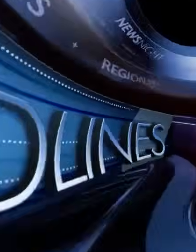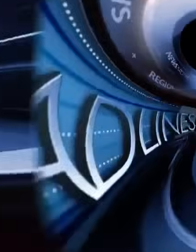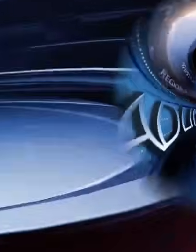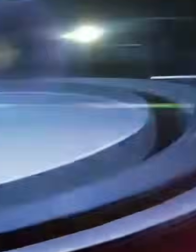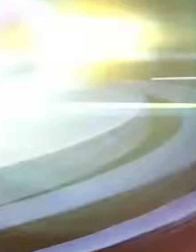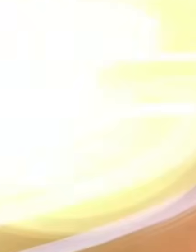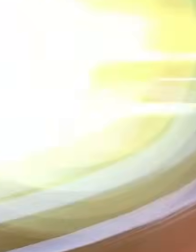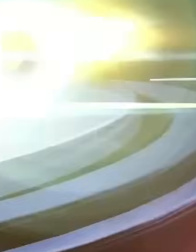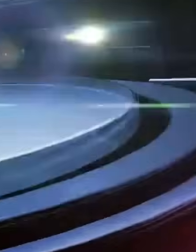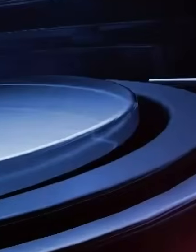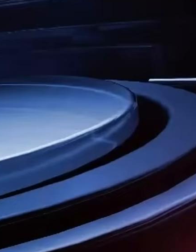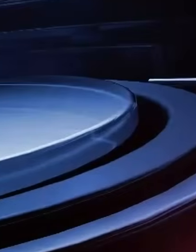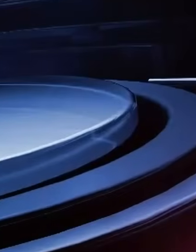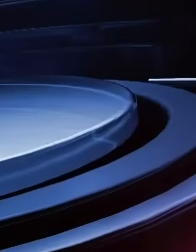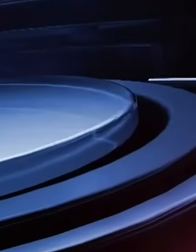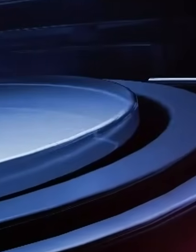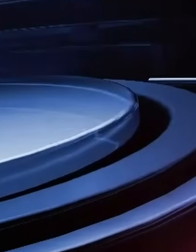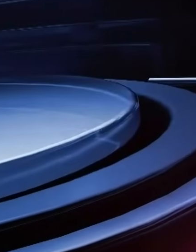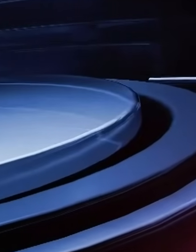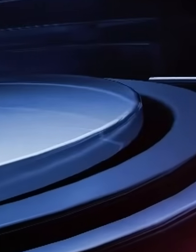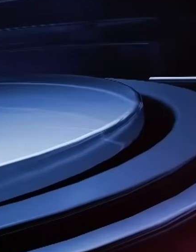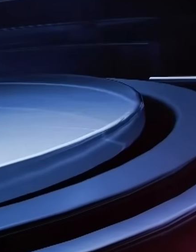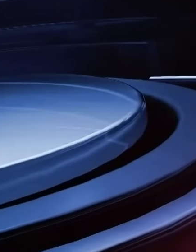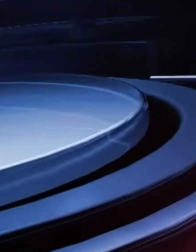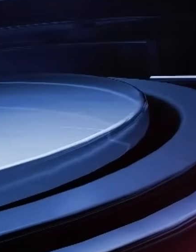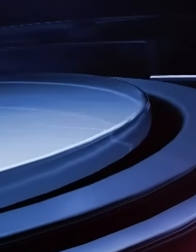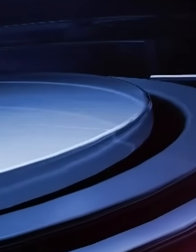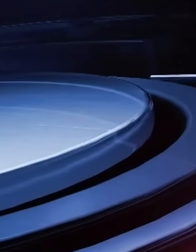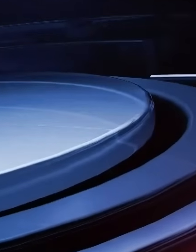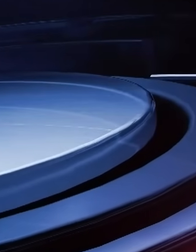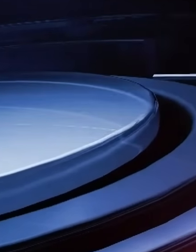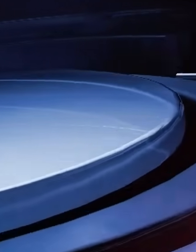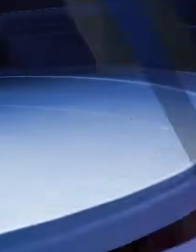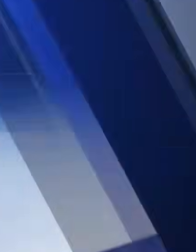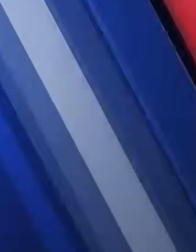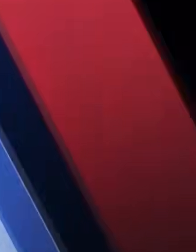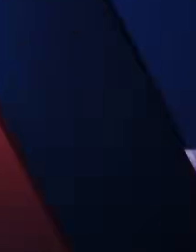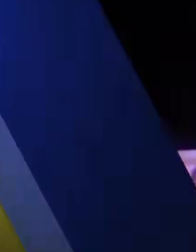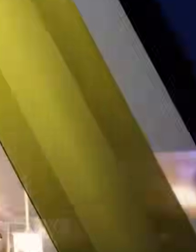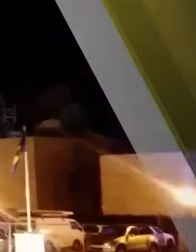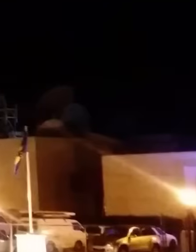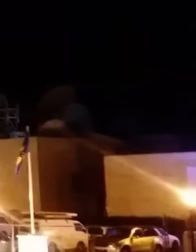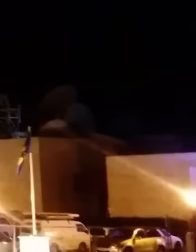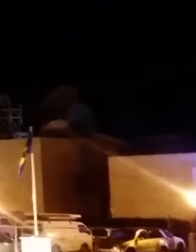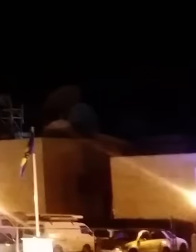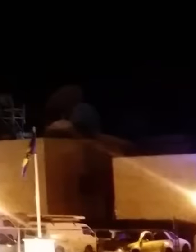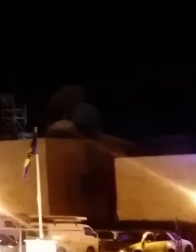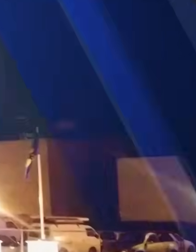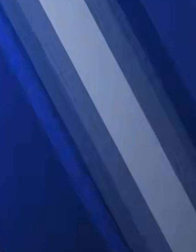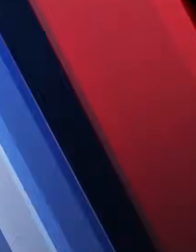by National Transformation Initiative, shaping the Starbajan.